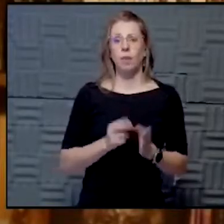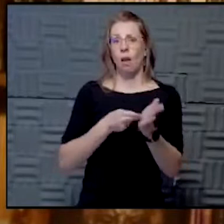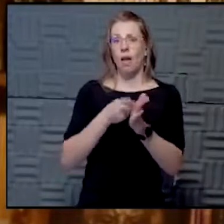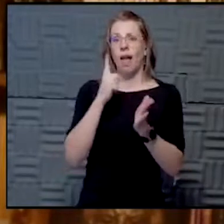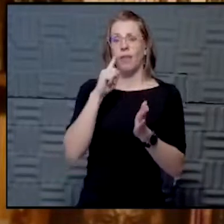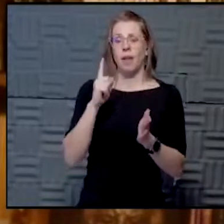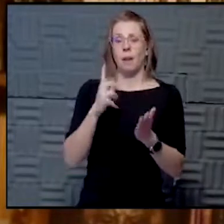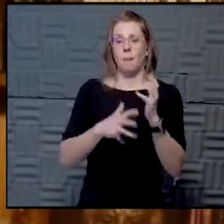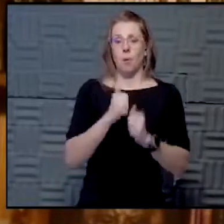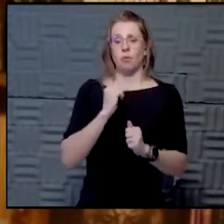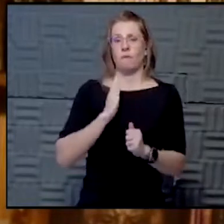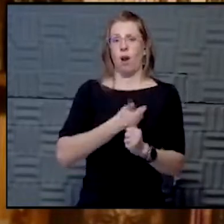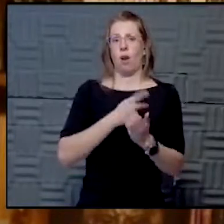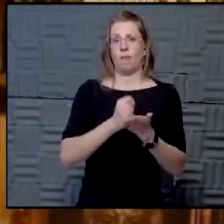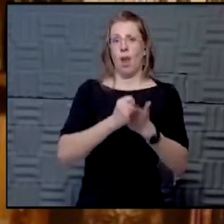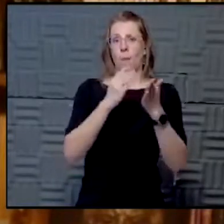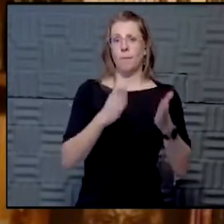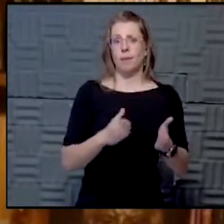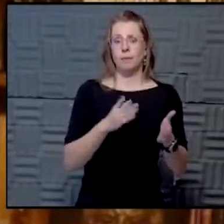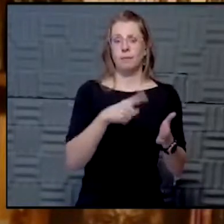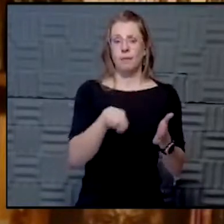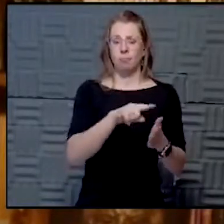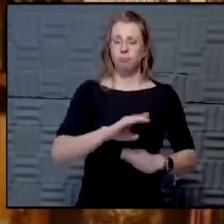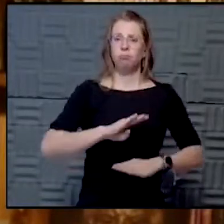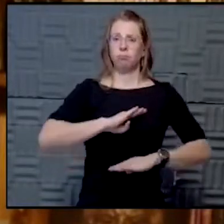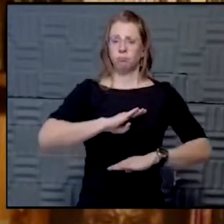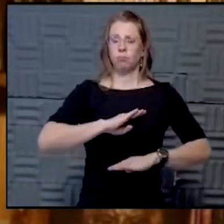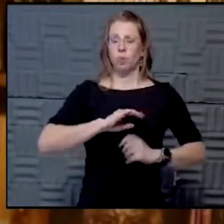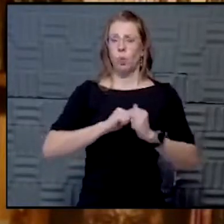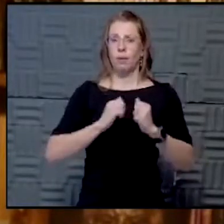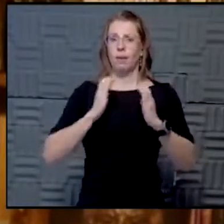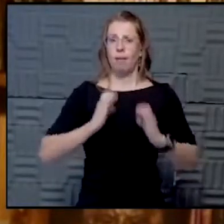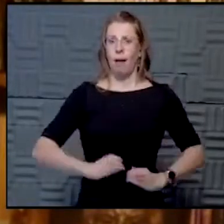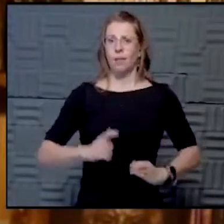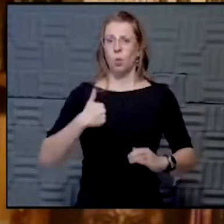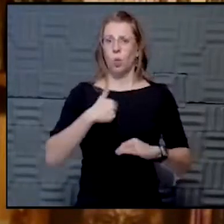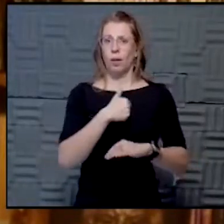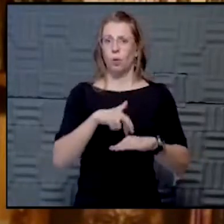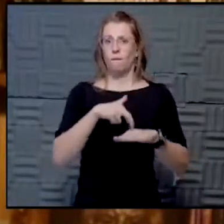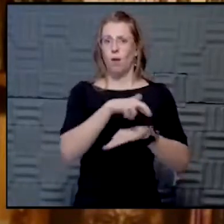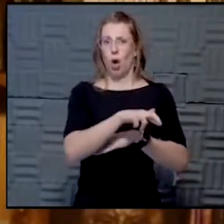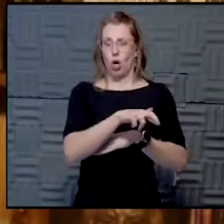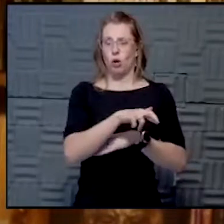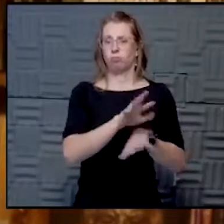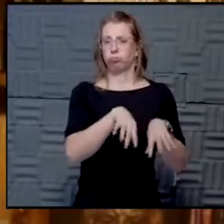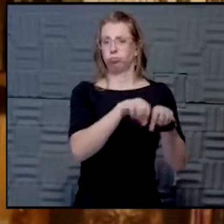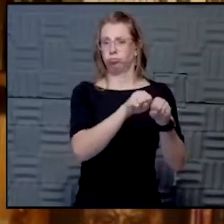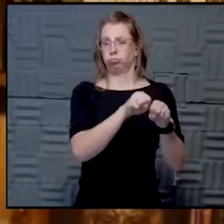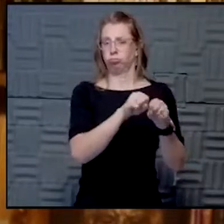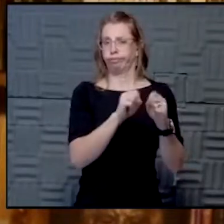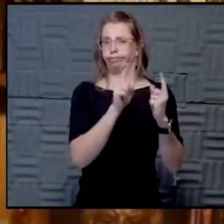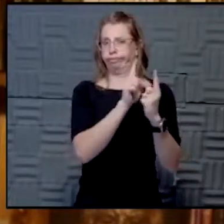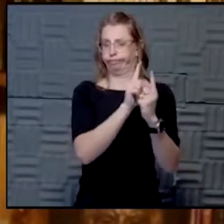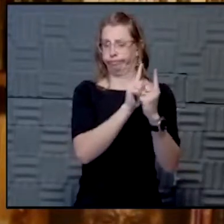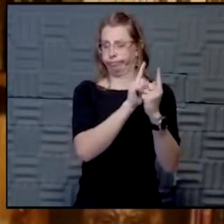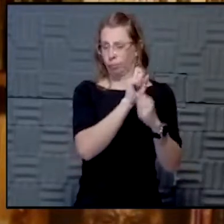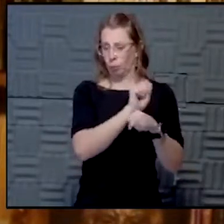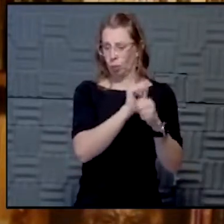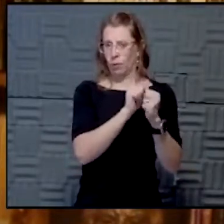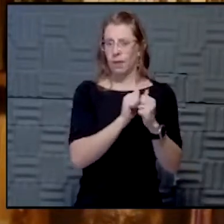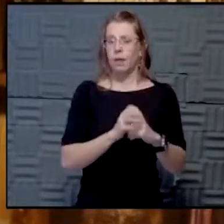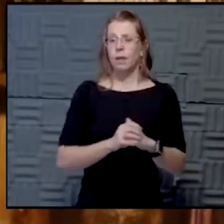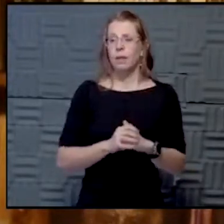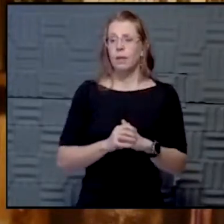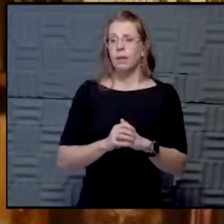are satisfied with the kinds of clients that we refer to them. So the folks that we work with tend to be